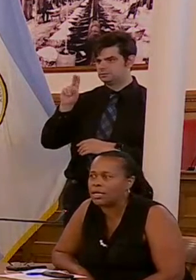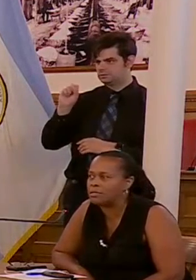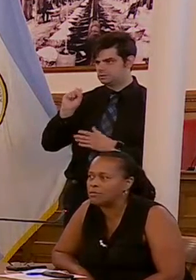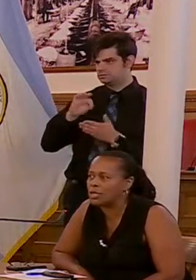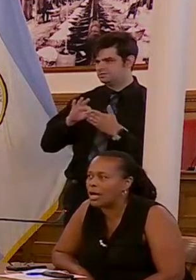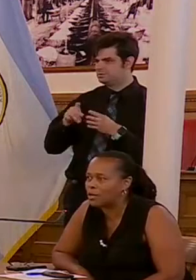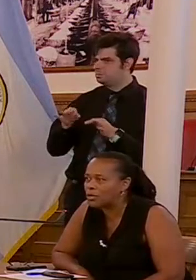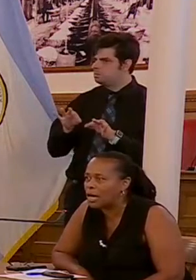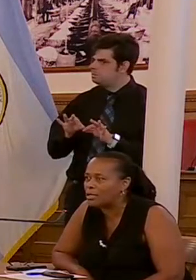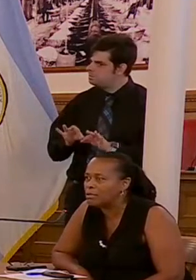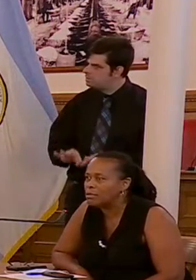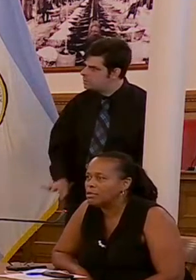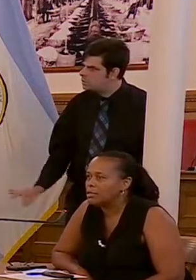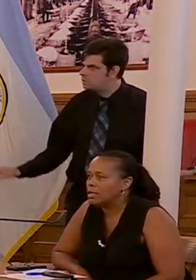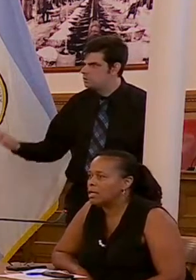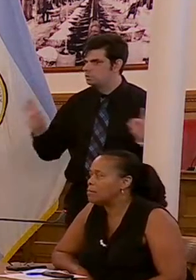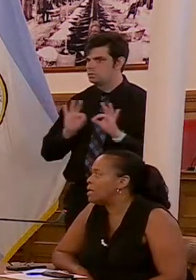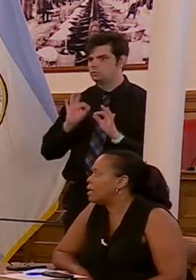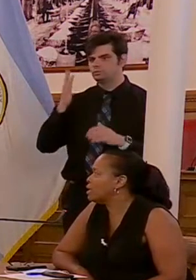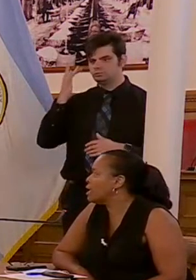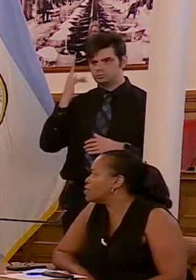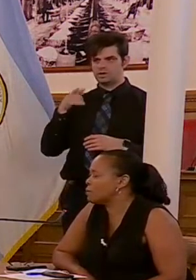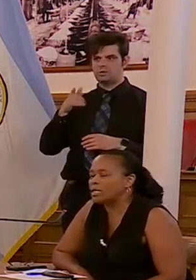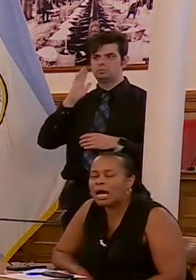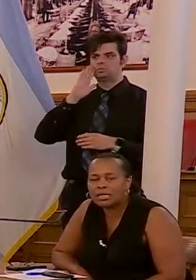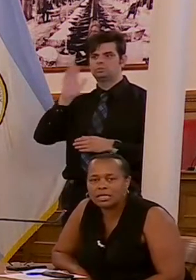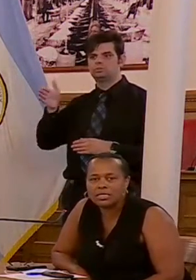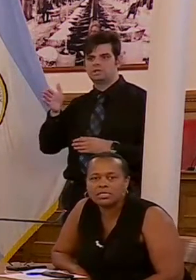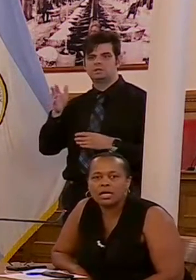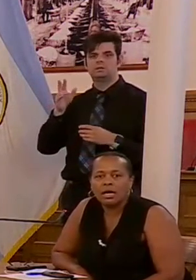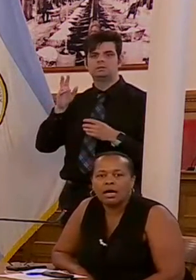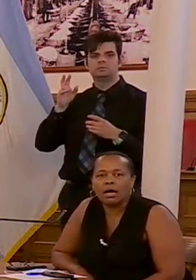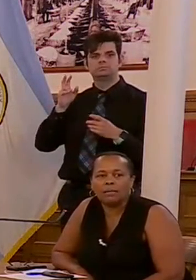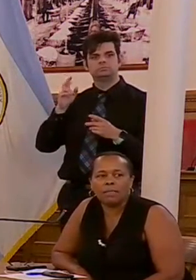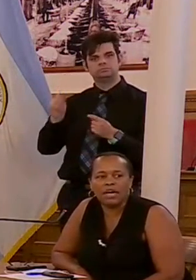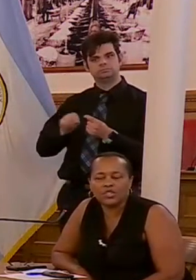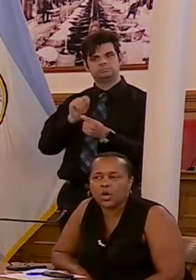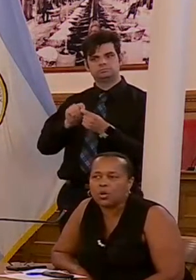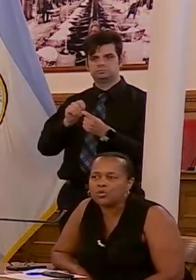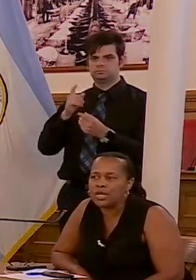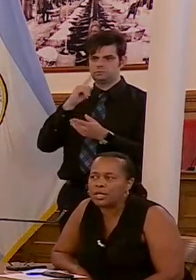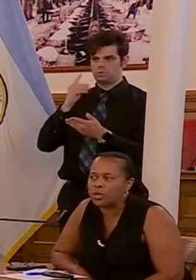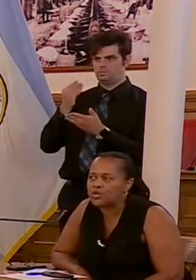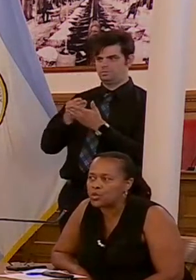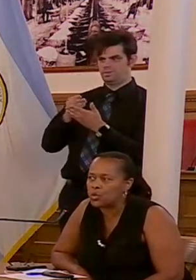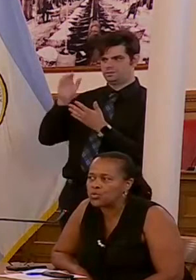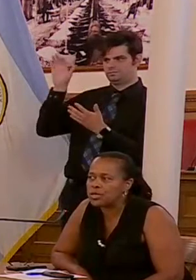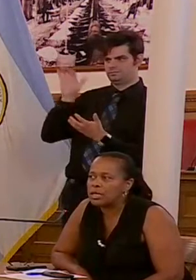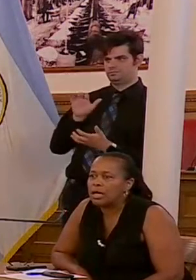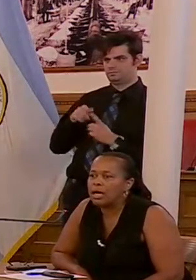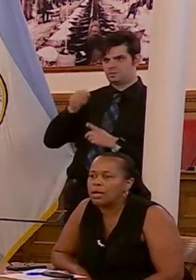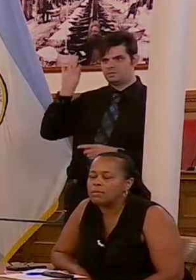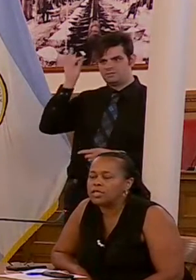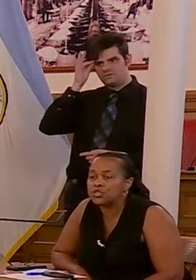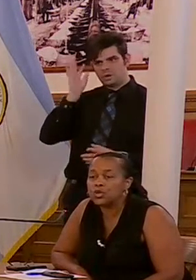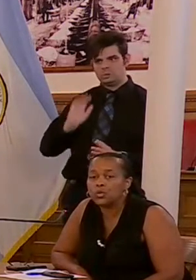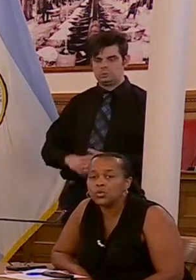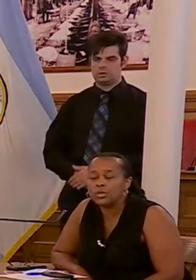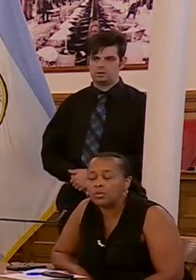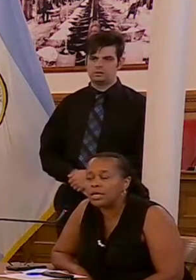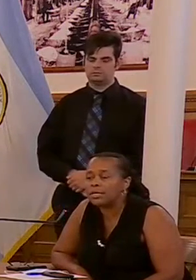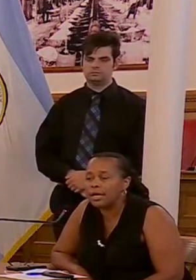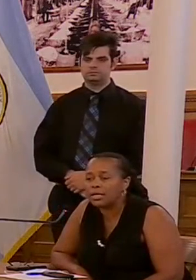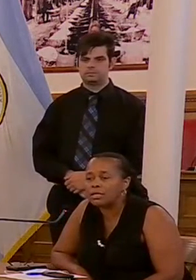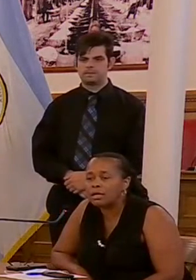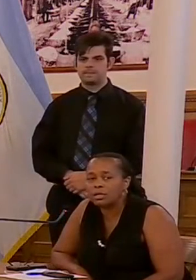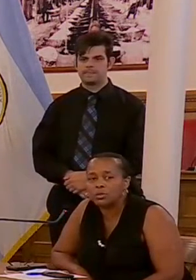I can't rely on that. And last but not least, SROs and our schools.